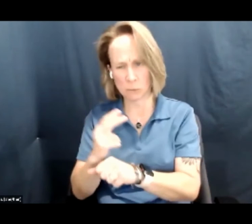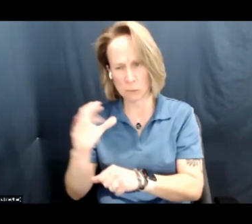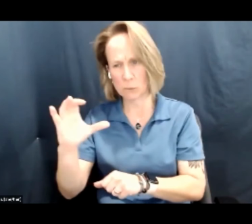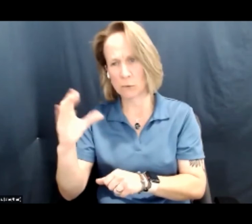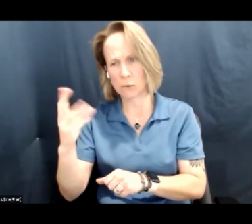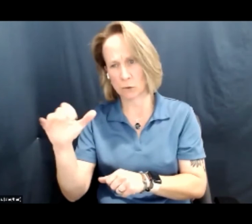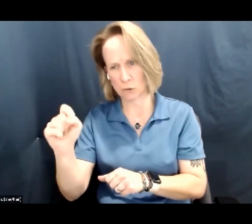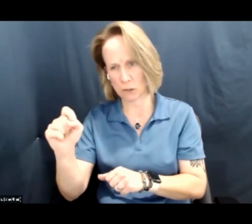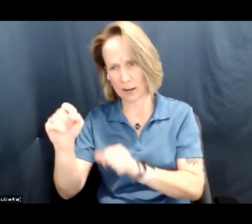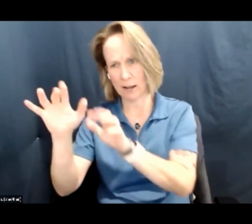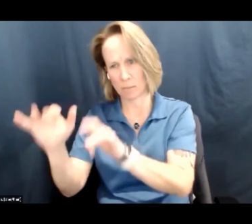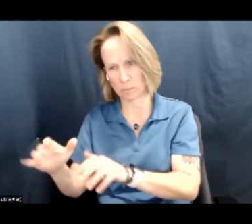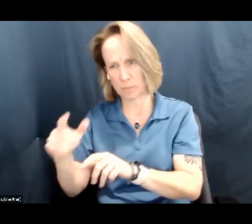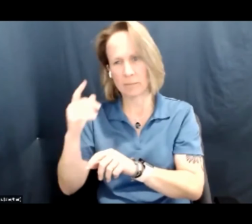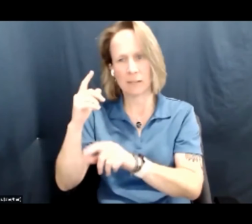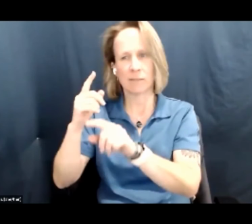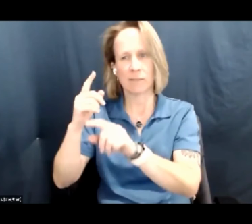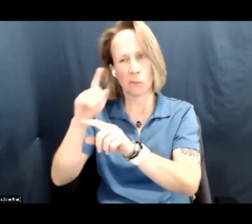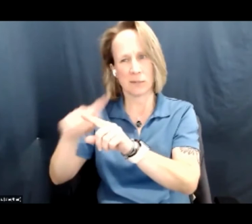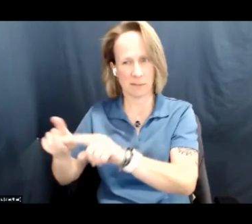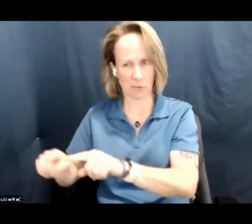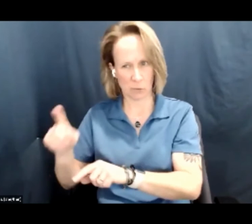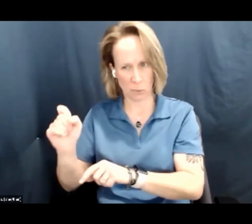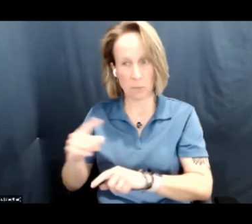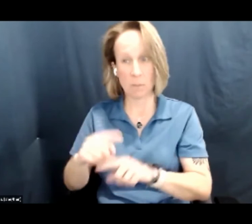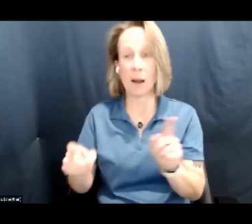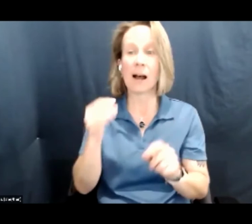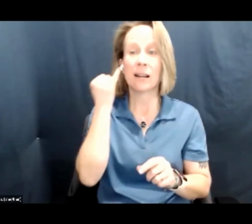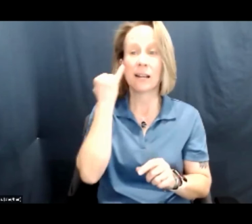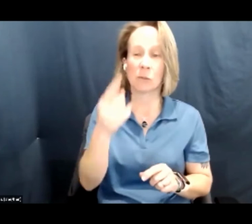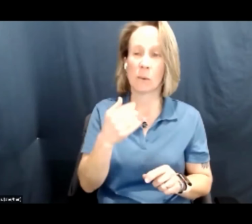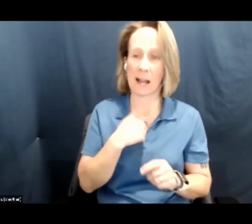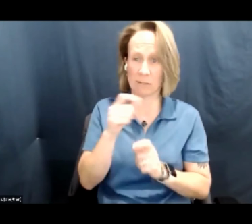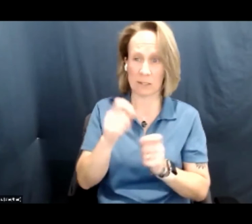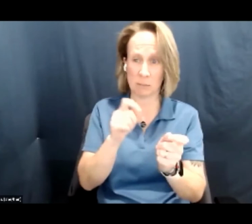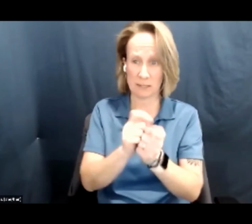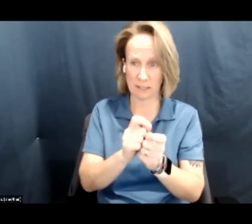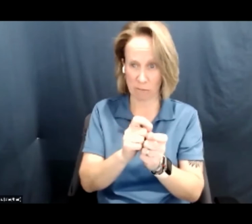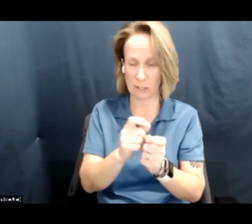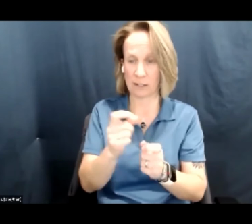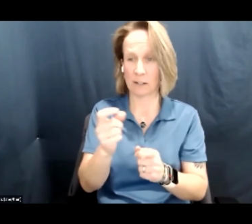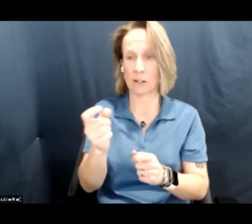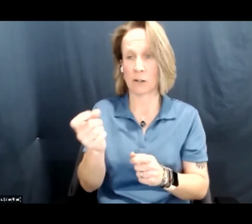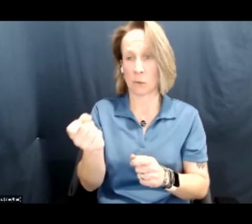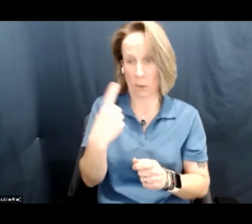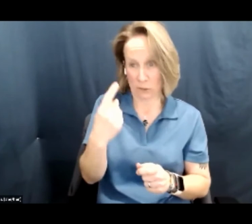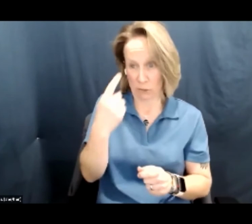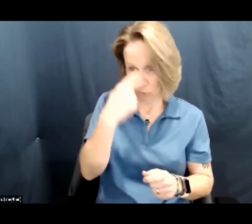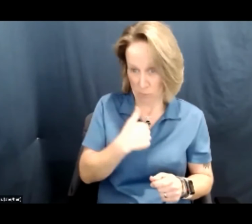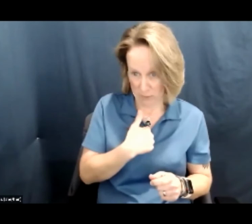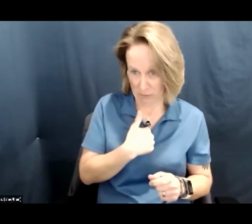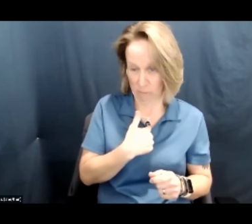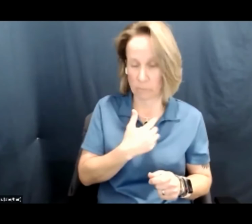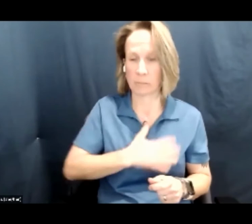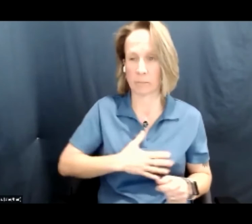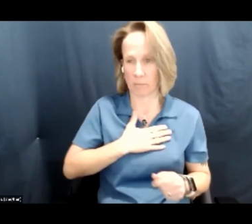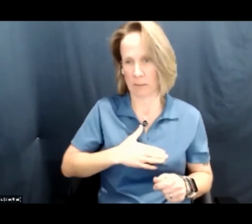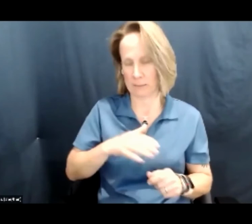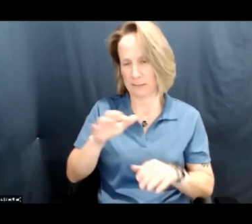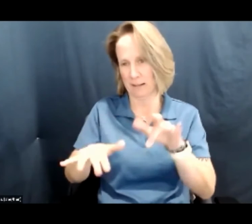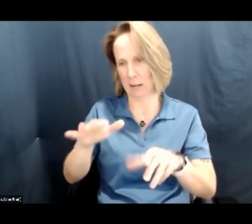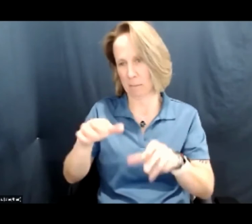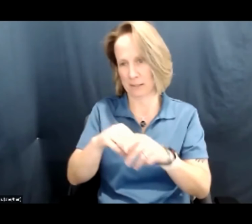different engagement questions, things like that. But if you have questions specifically for me, please put them in the Q&A.